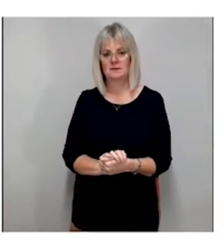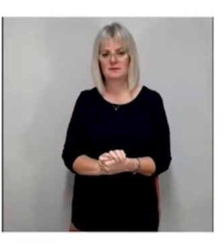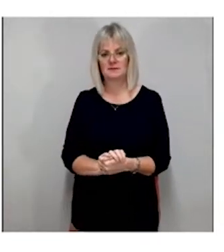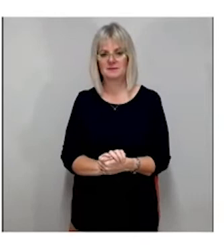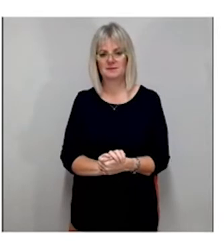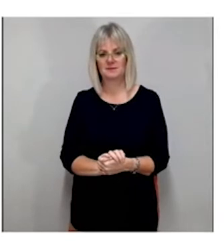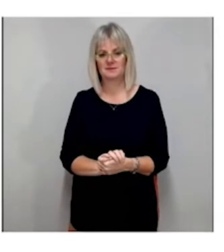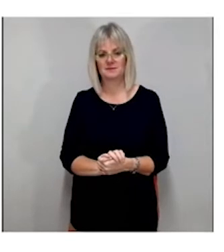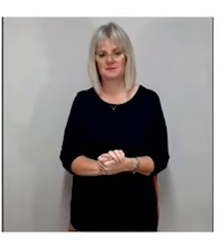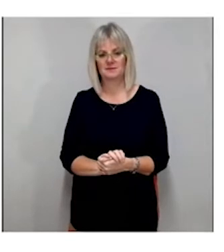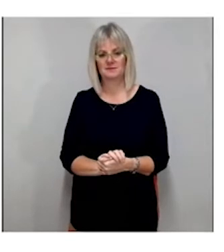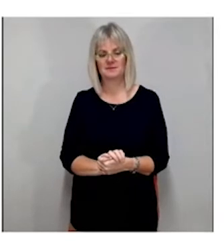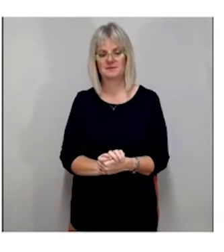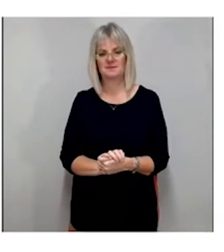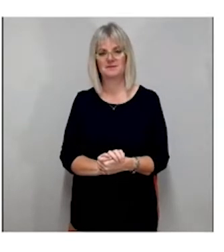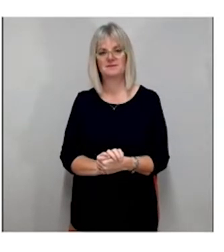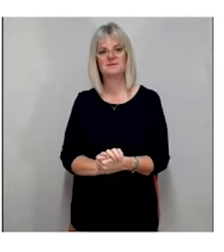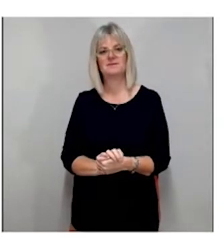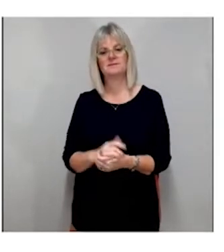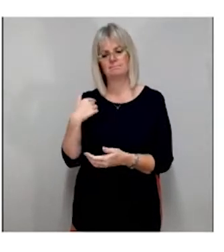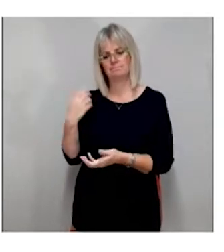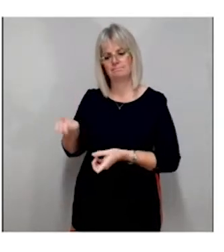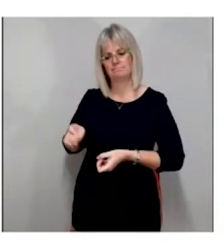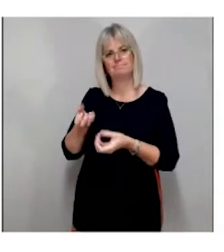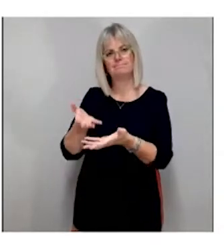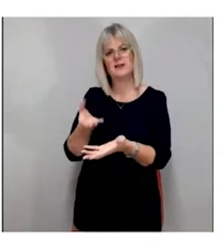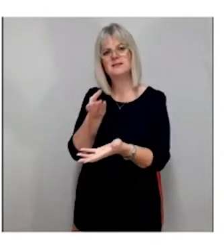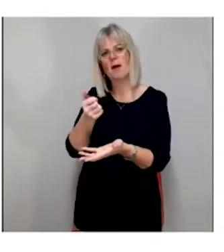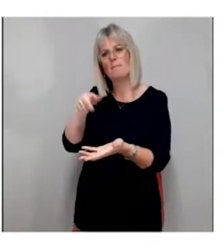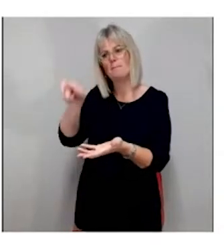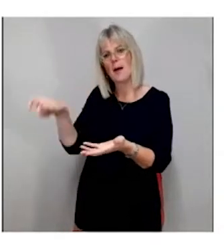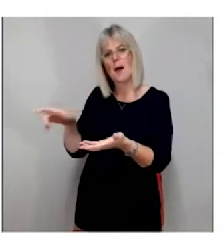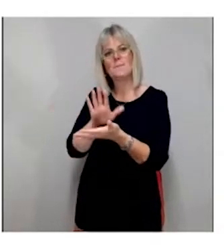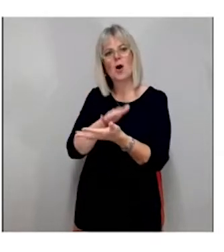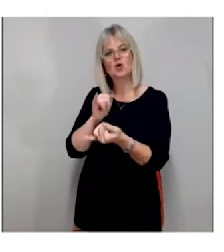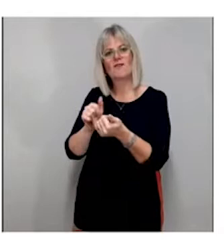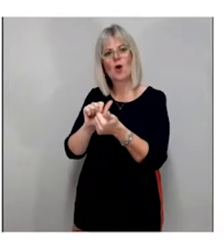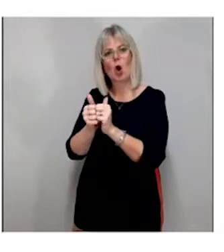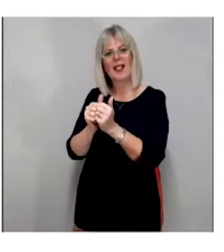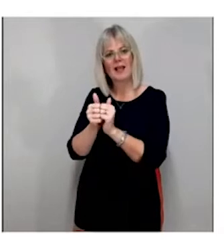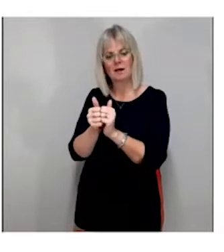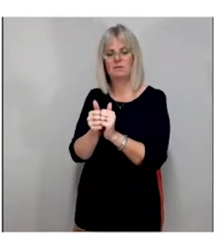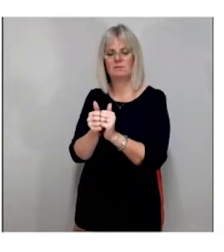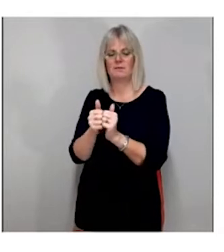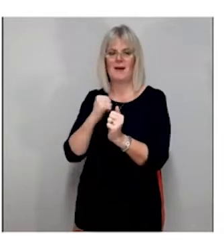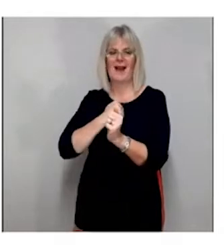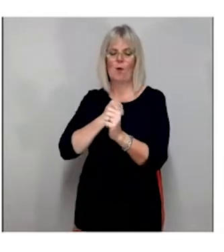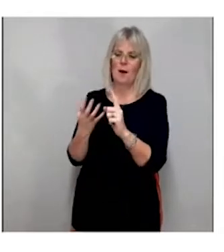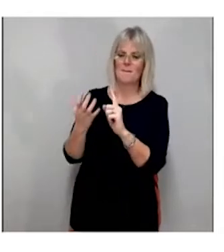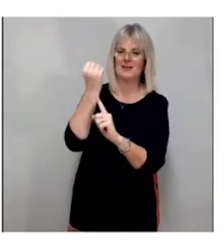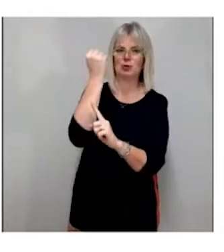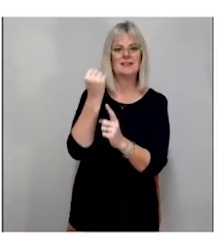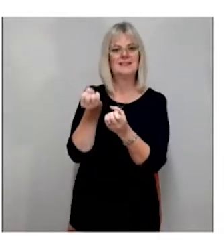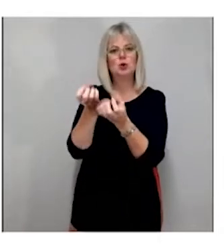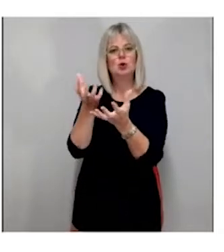And we are bringing some of our Microsoft colleagues along with us. At Microsoft, our mission is to empower every person and every